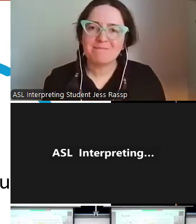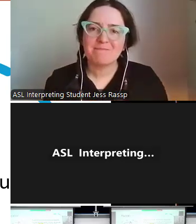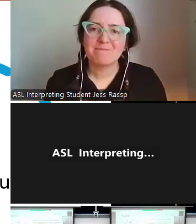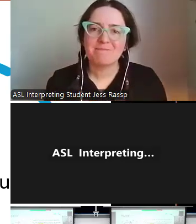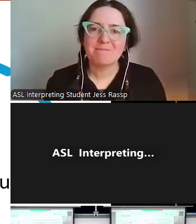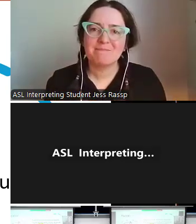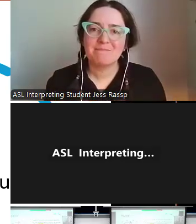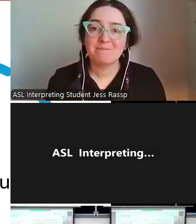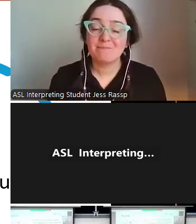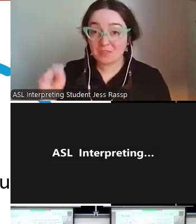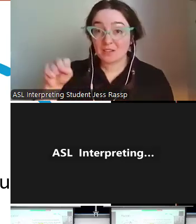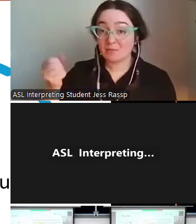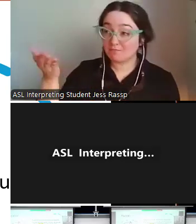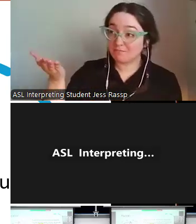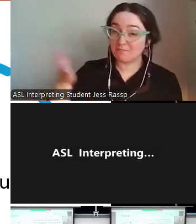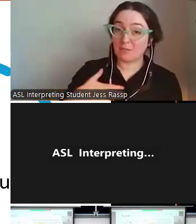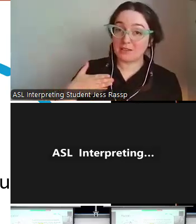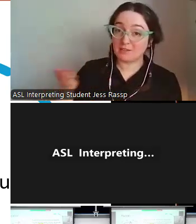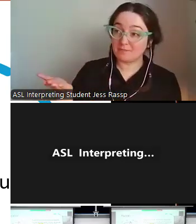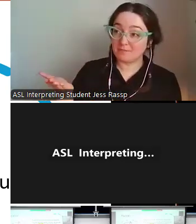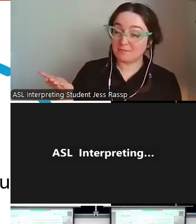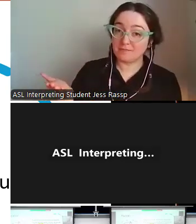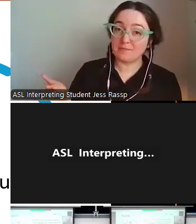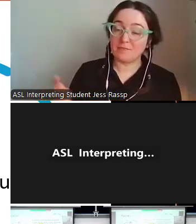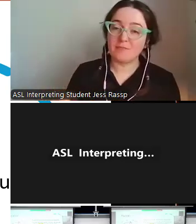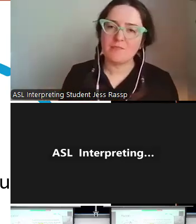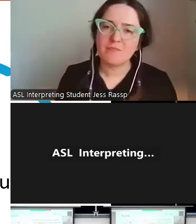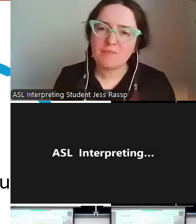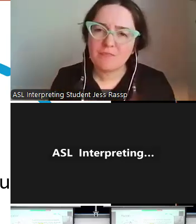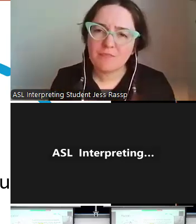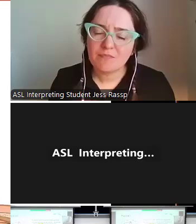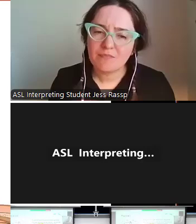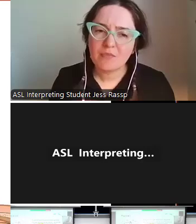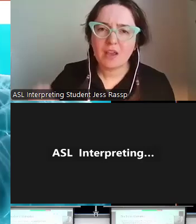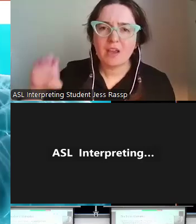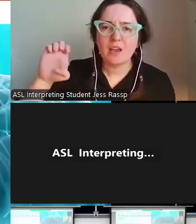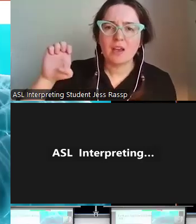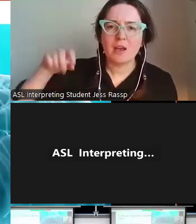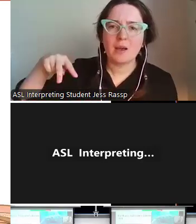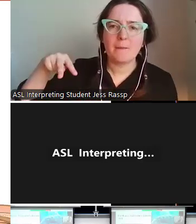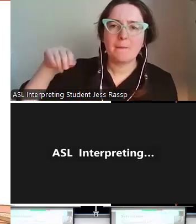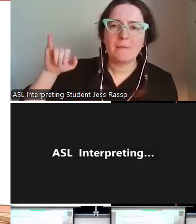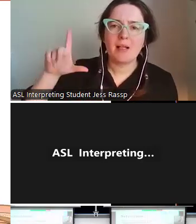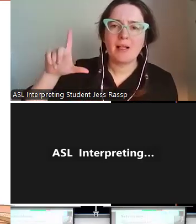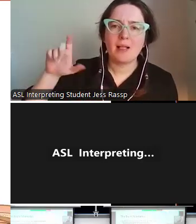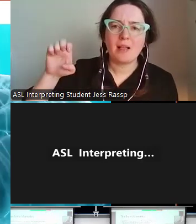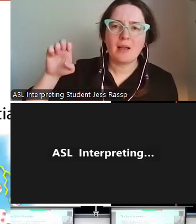And yeah, go ahead. The epilepsy part. So if a person wants to